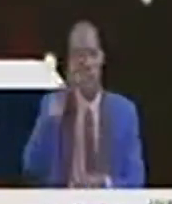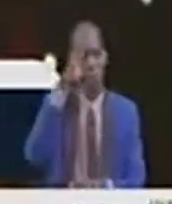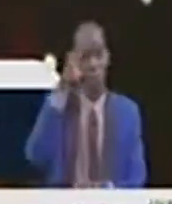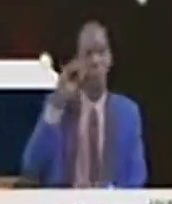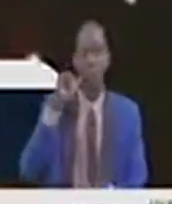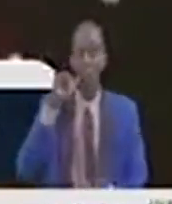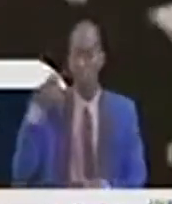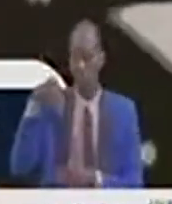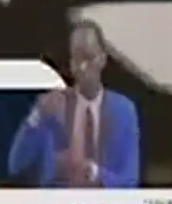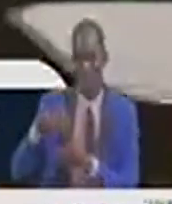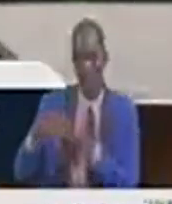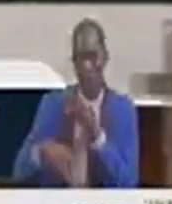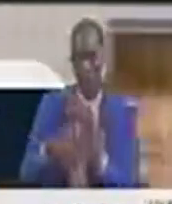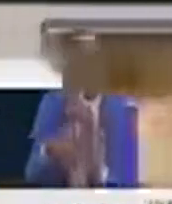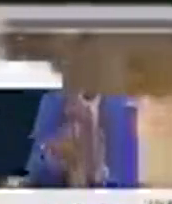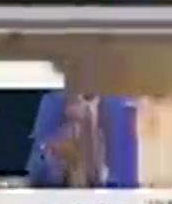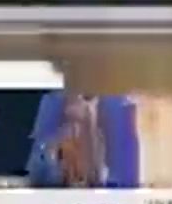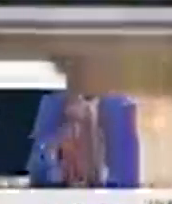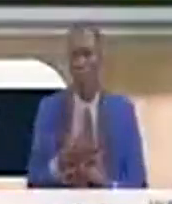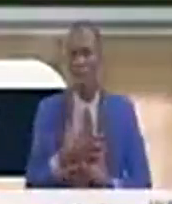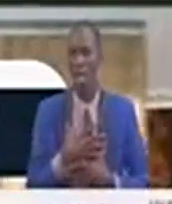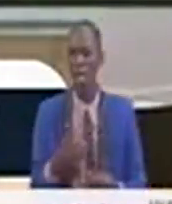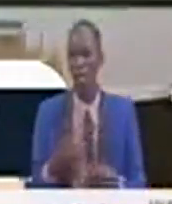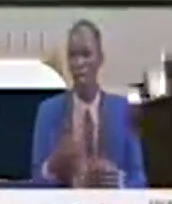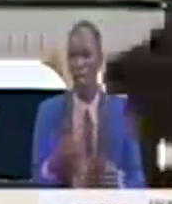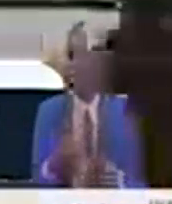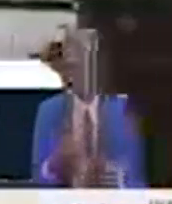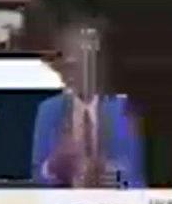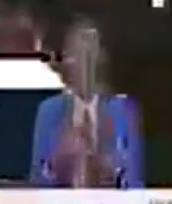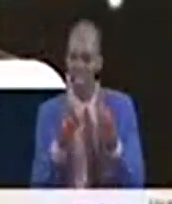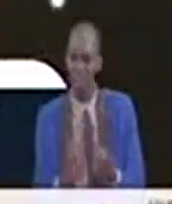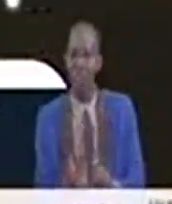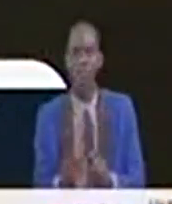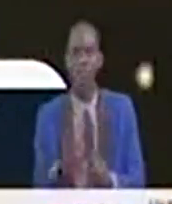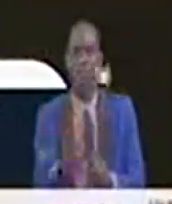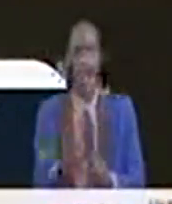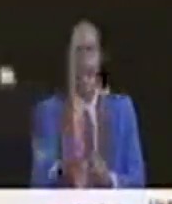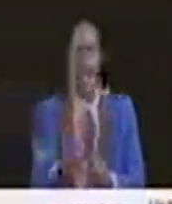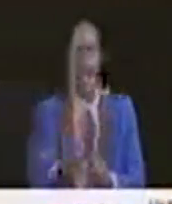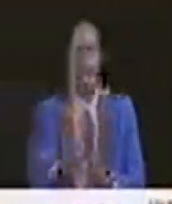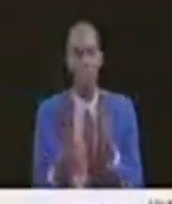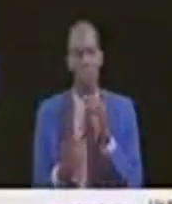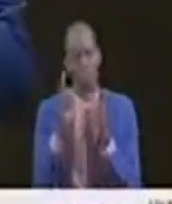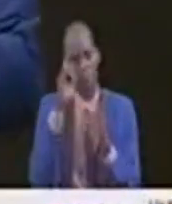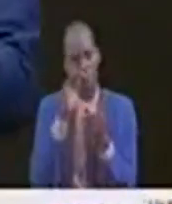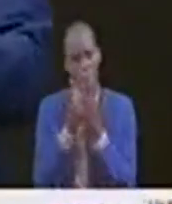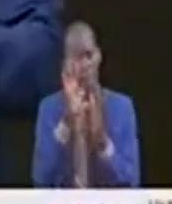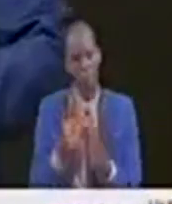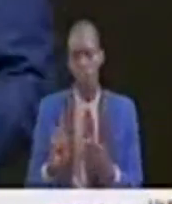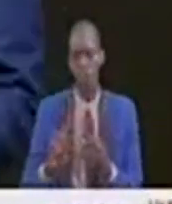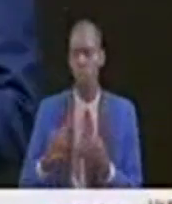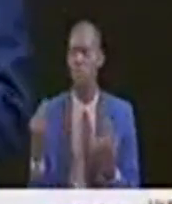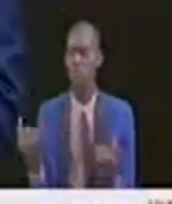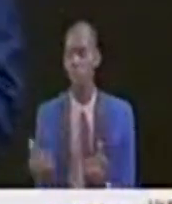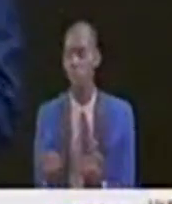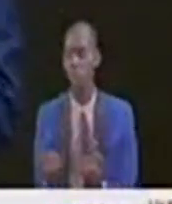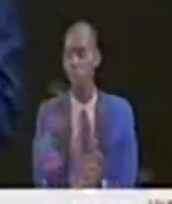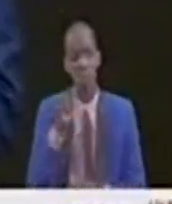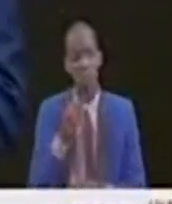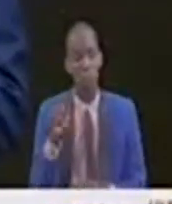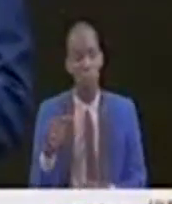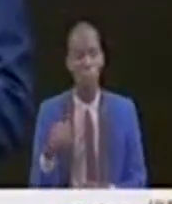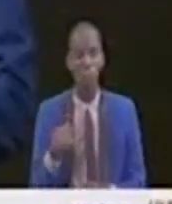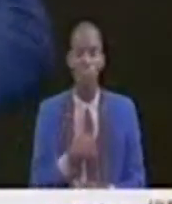the world that would like to tempt the believer to sin in. Therefore, we need to understand, how